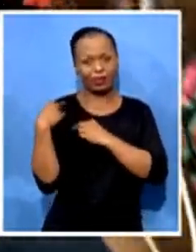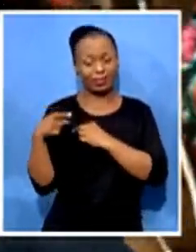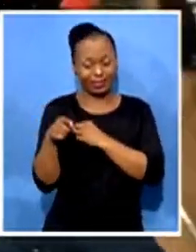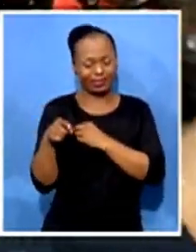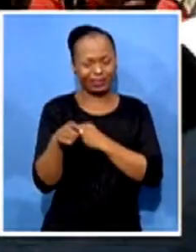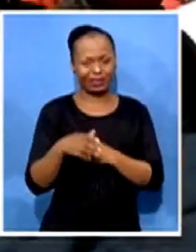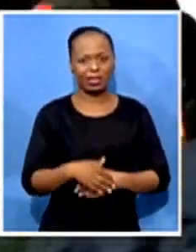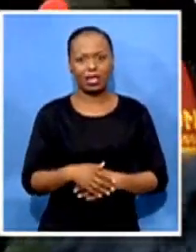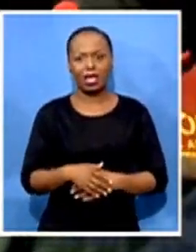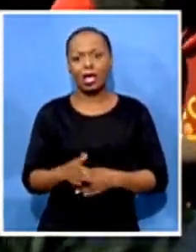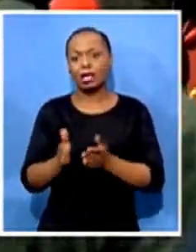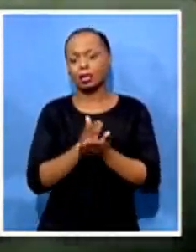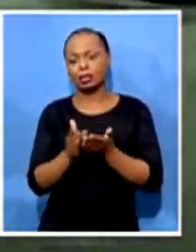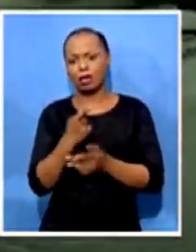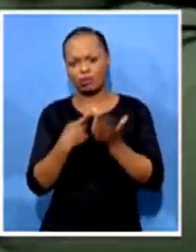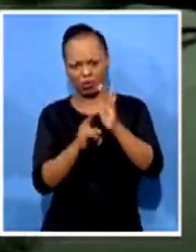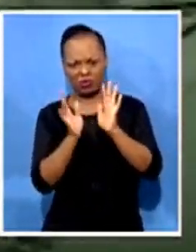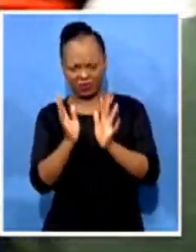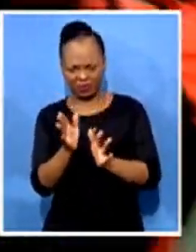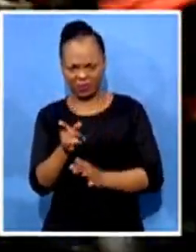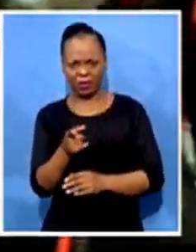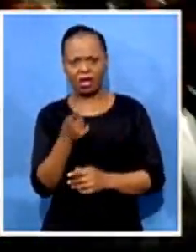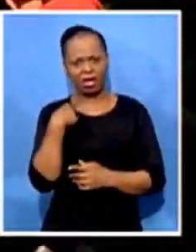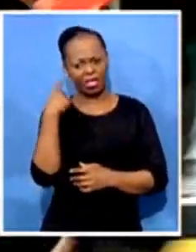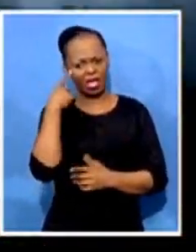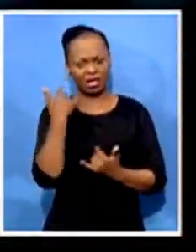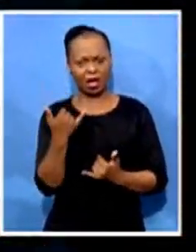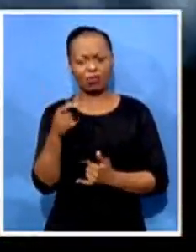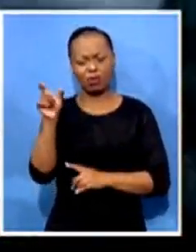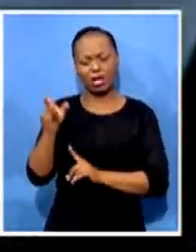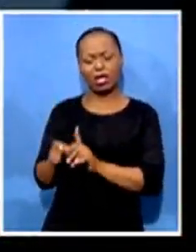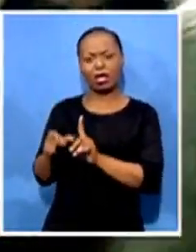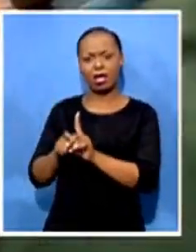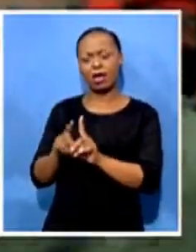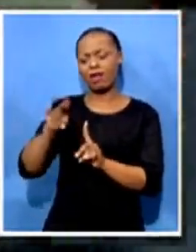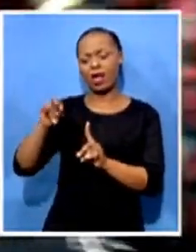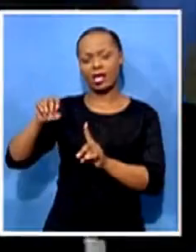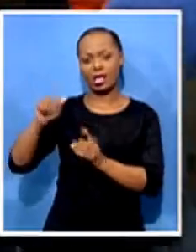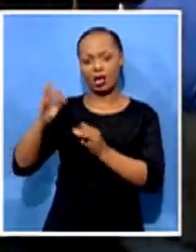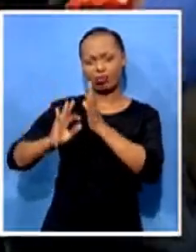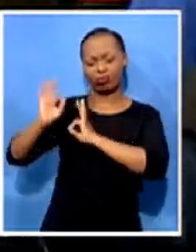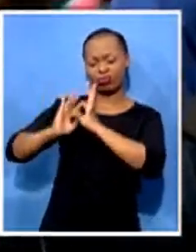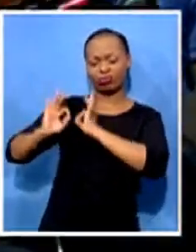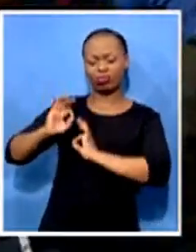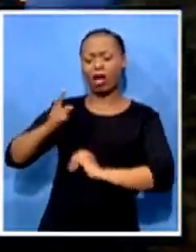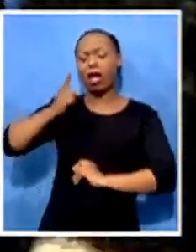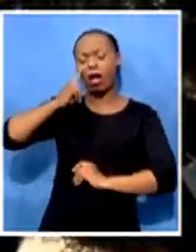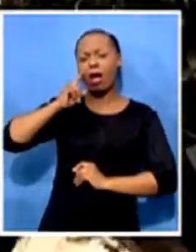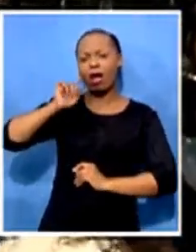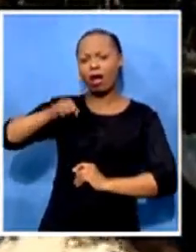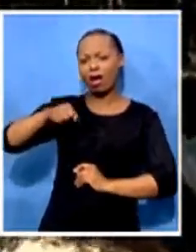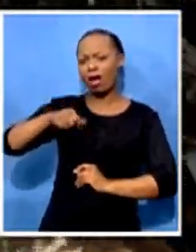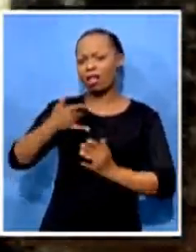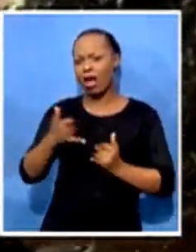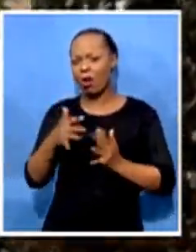ready, as our reporter Vanessa Puna stands by to speak to us. Vanessa, we saw that there's been some touch and